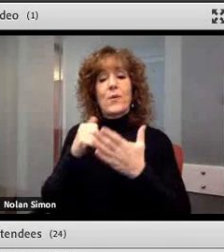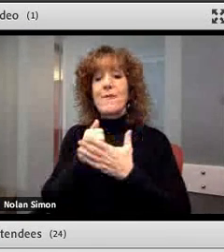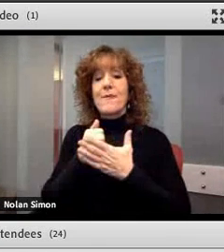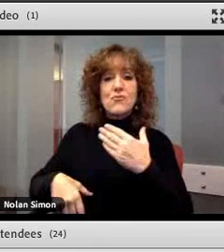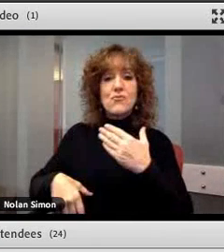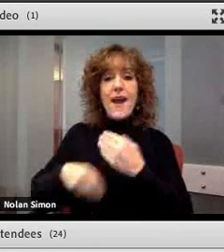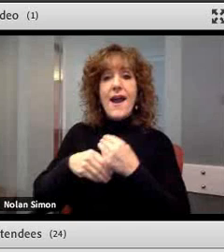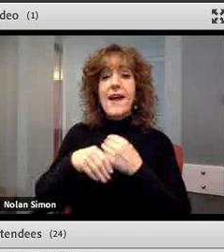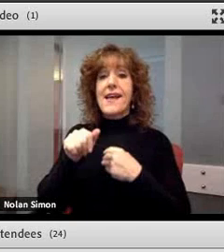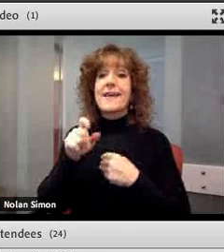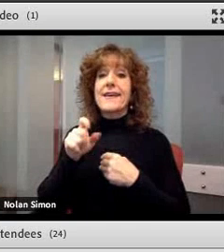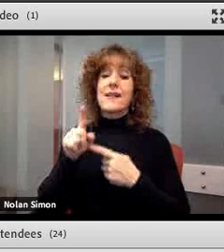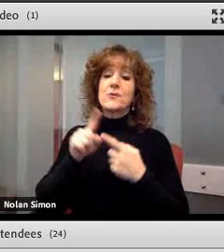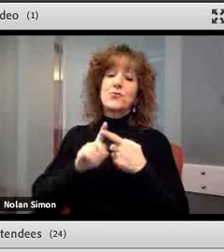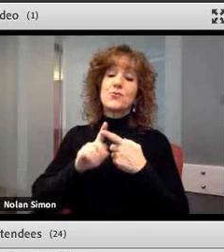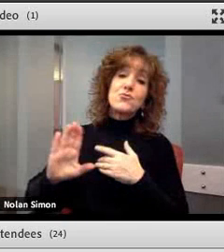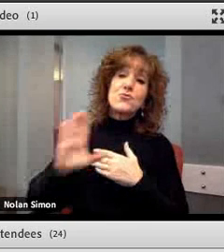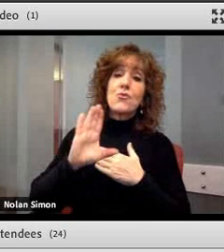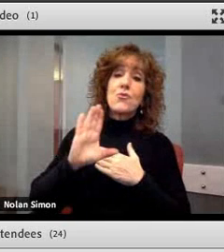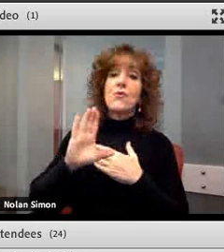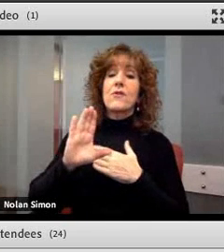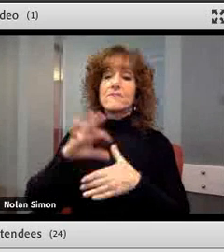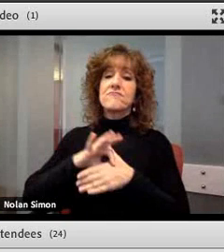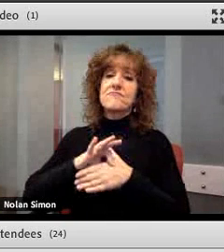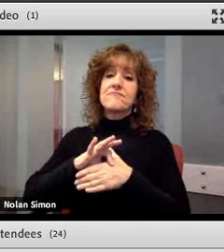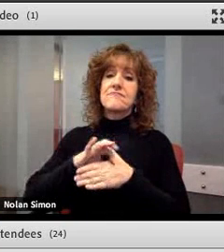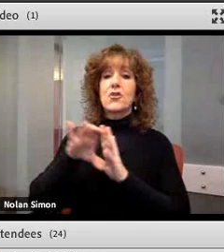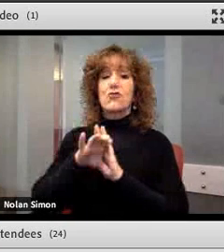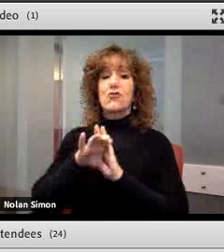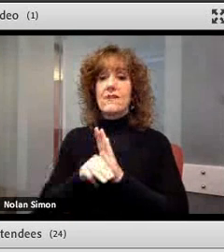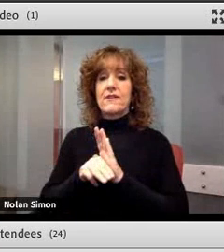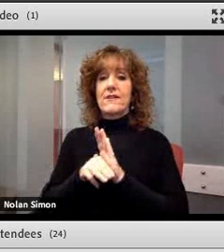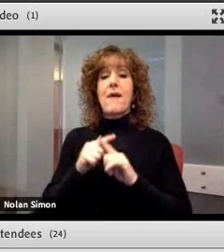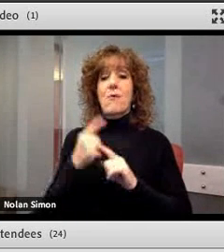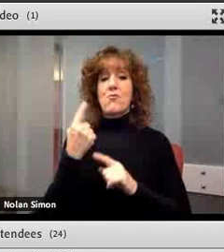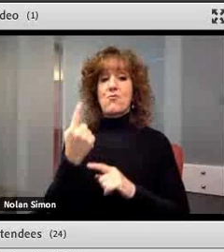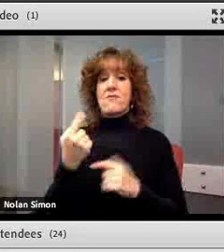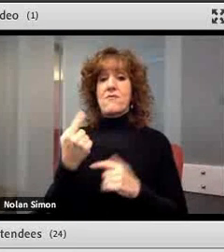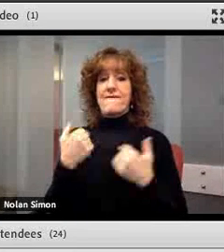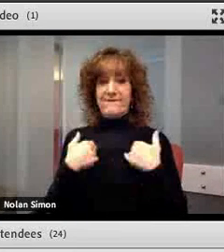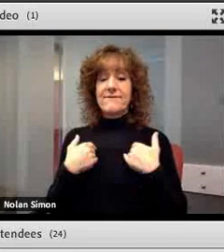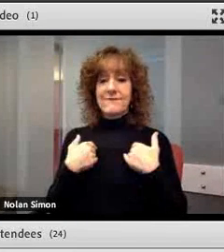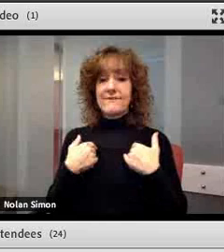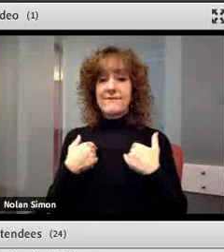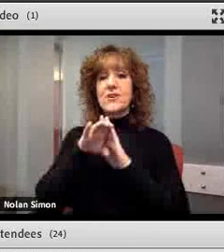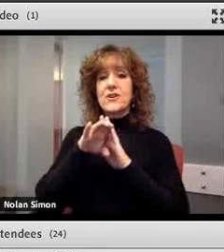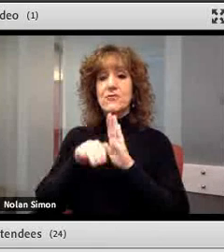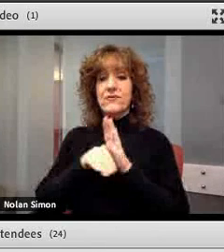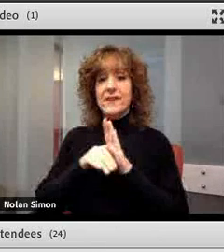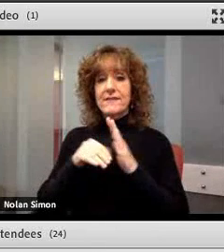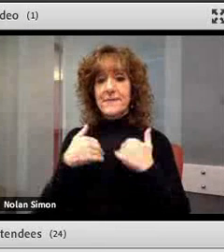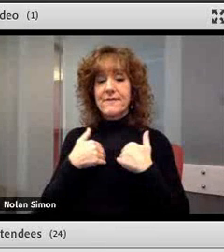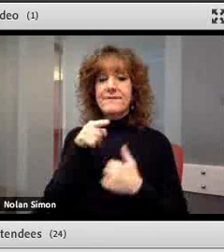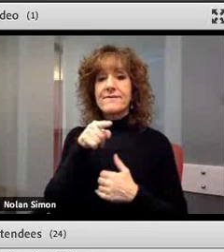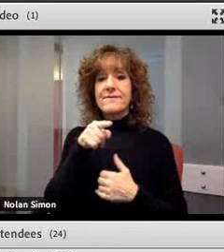ASL elements to your own content. But this is the one place where we do have some curriculum.